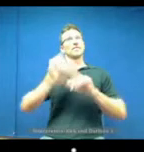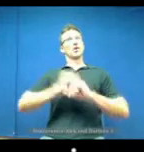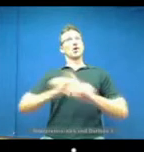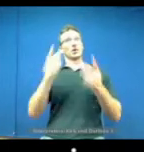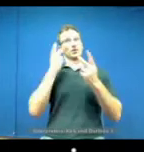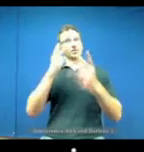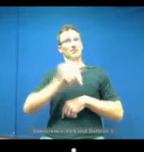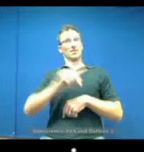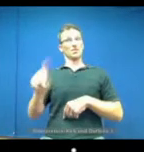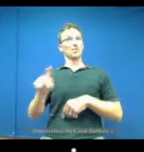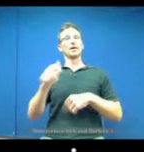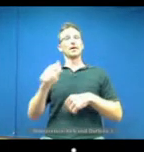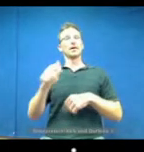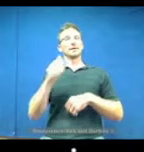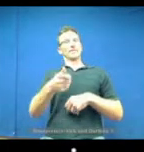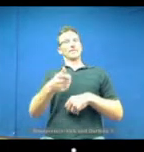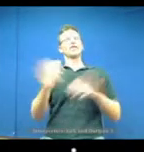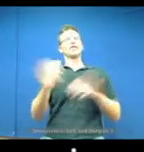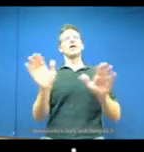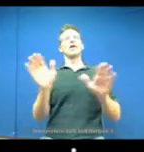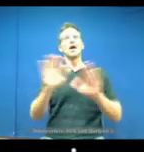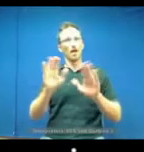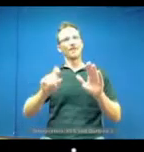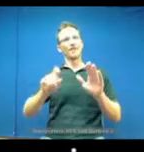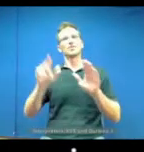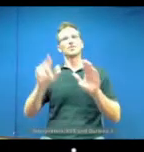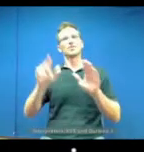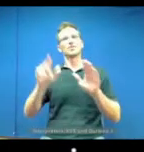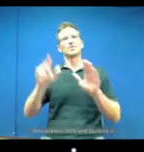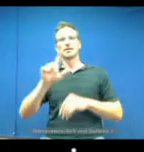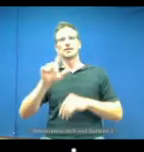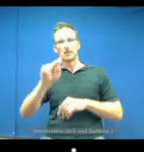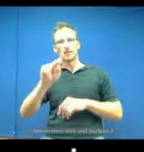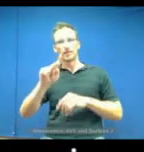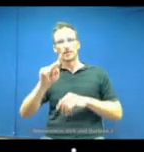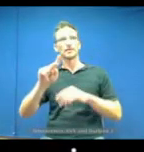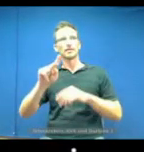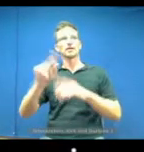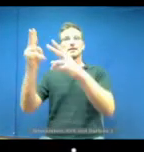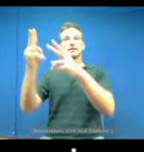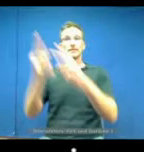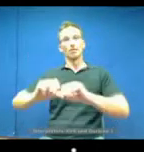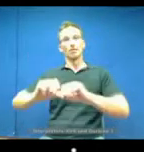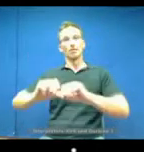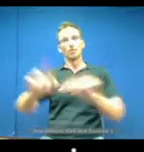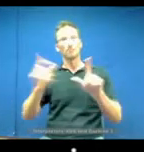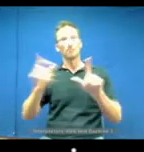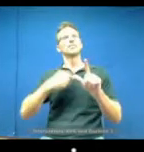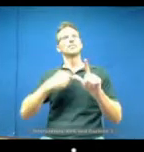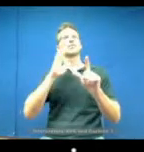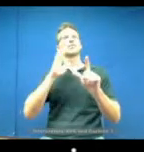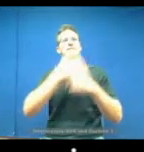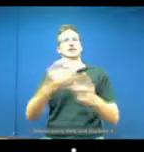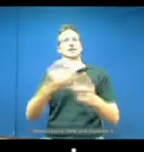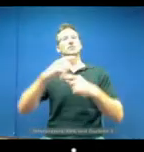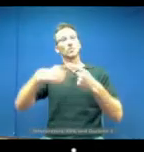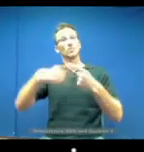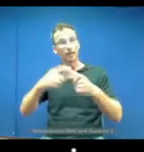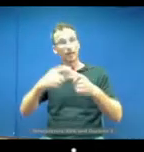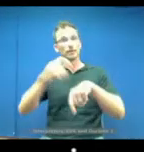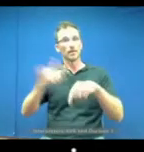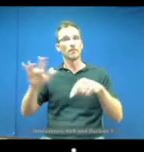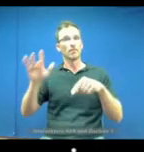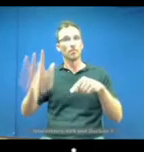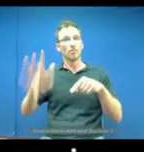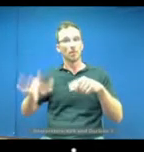and open it, and we'll go through the PowerPoint and I'll tell us when we're going to need to turn the pages. Again, I stand in awe